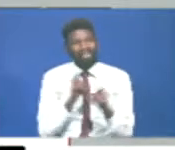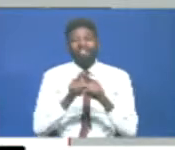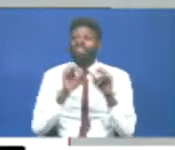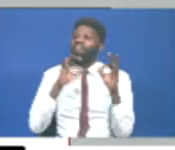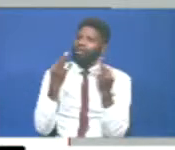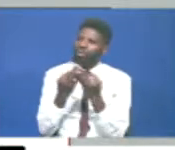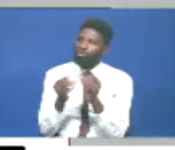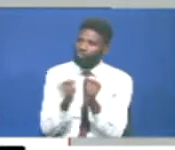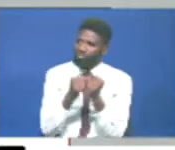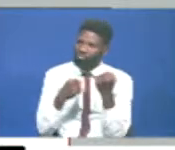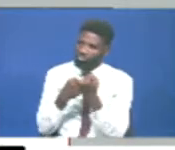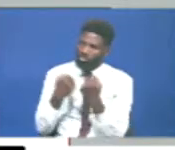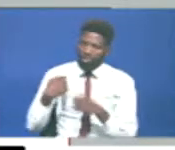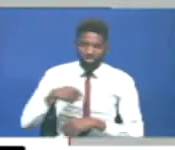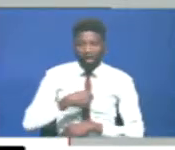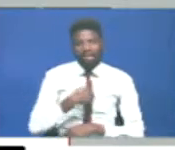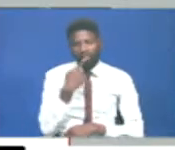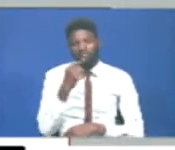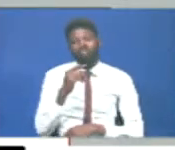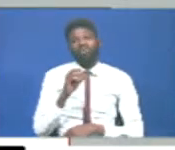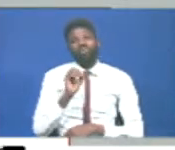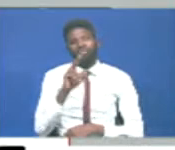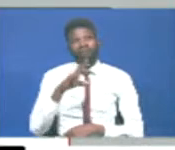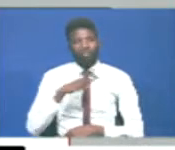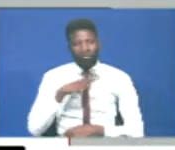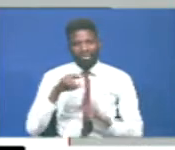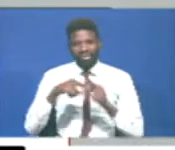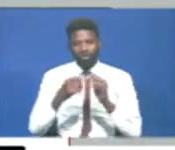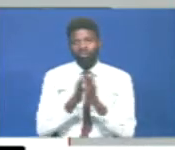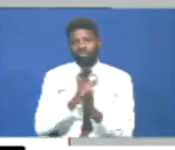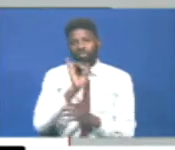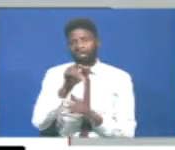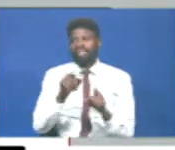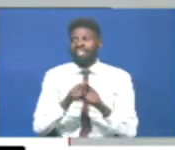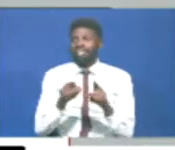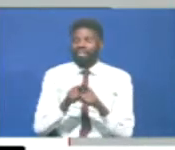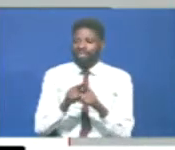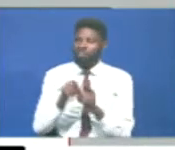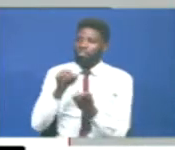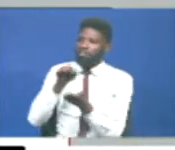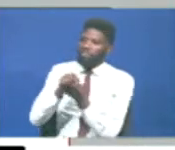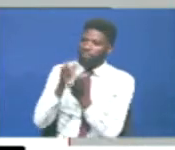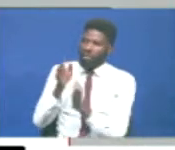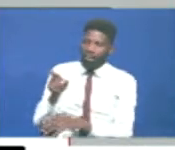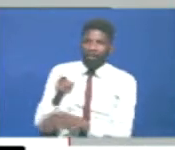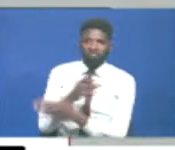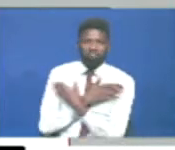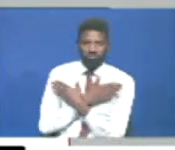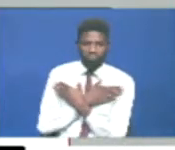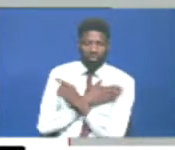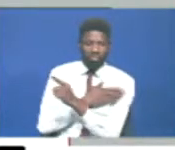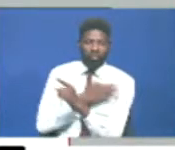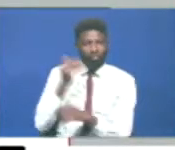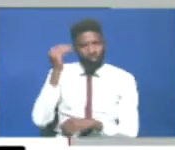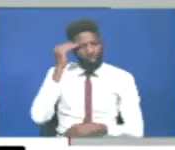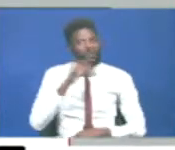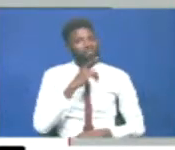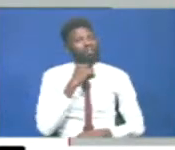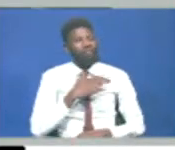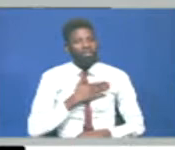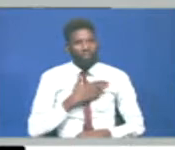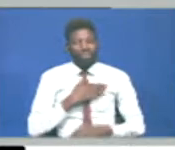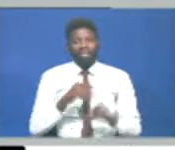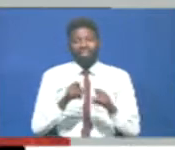they supported us and said, fine, start with it. And a friendly banker, right, who knew my father and, you know, they now run I&M